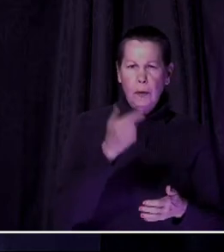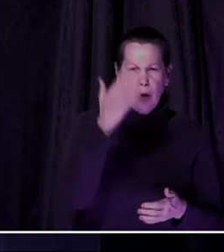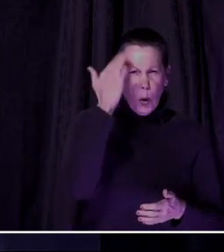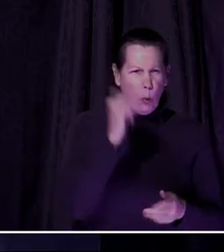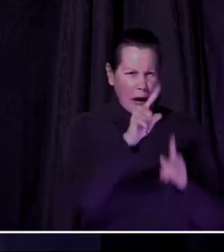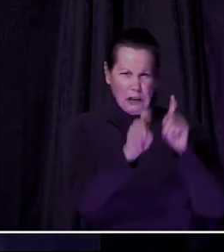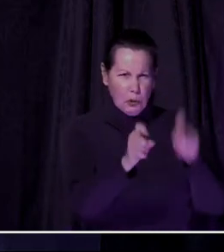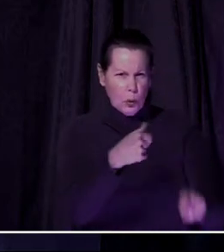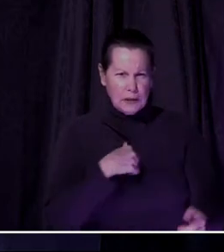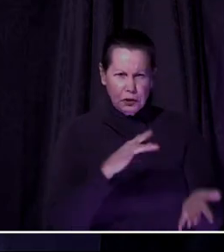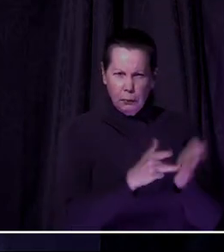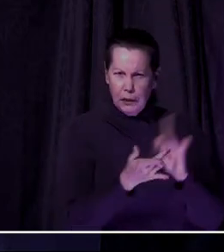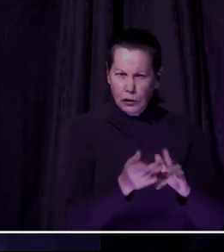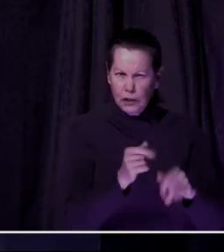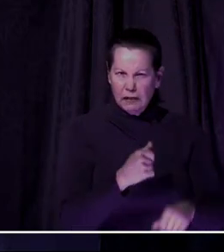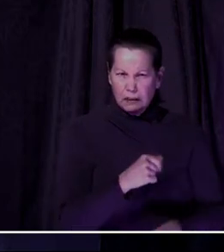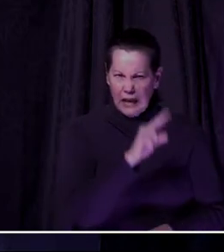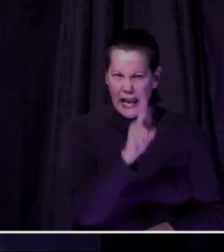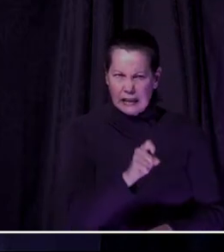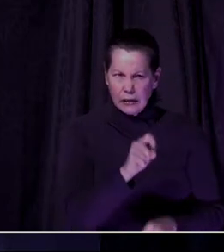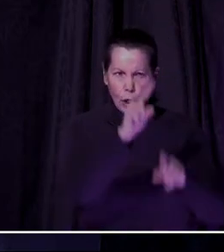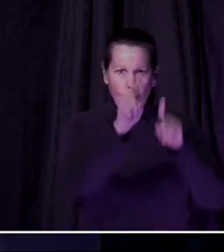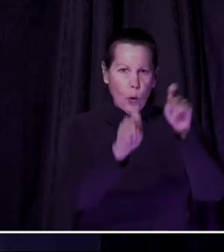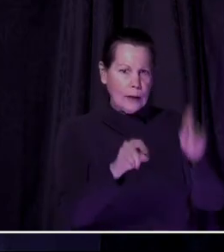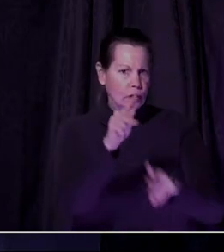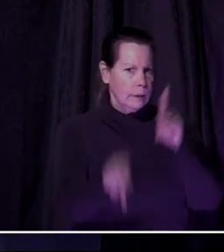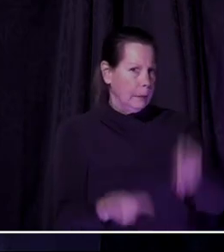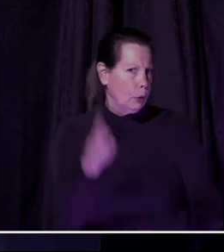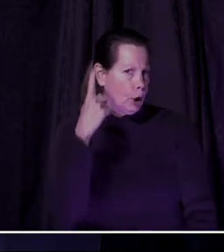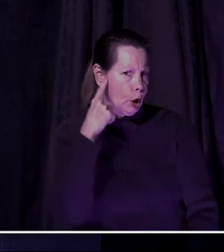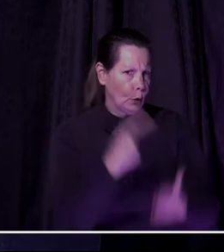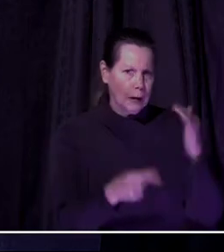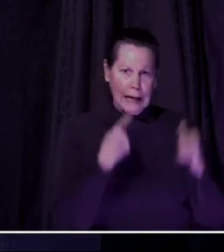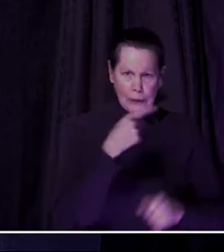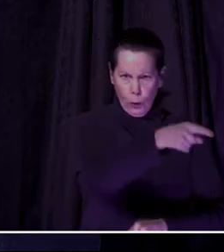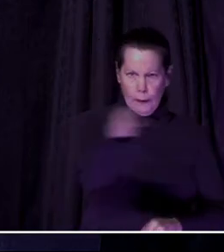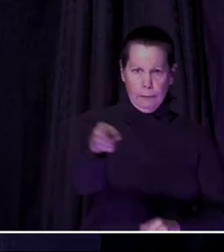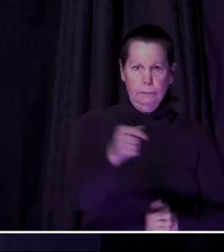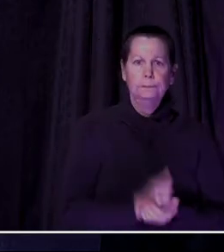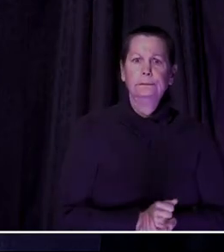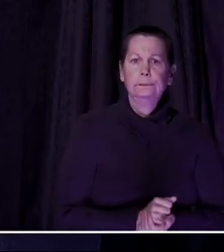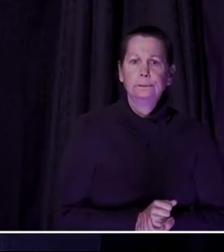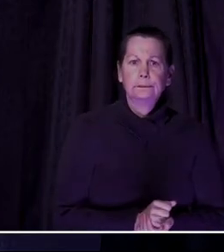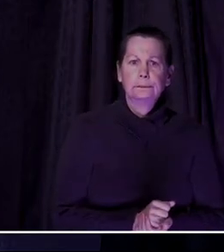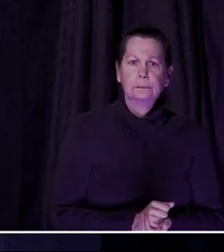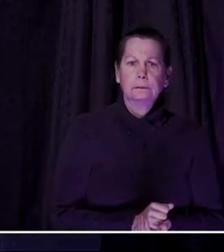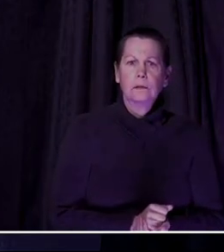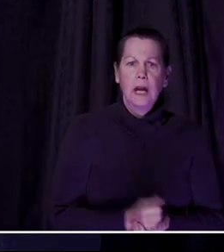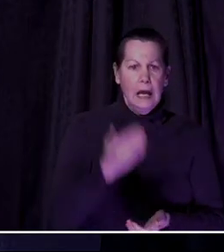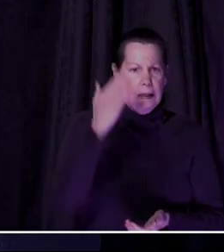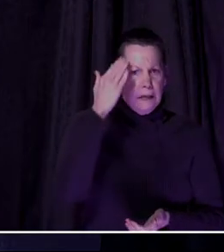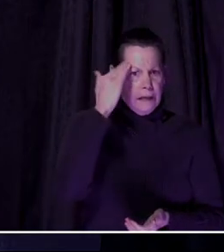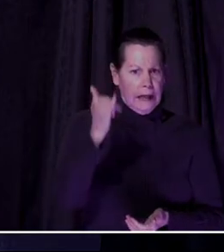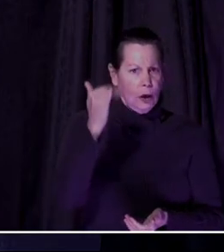me, Jesus said? Question those who heard what I told them. Look, they know what I